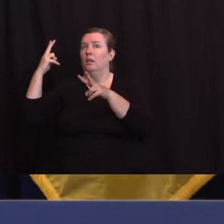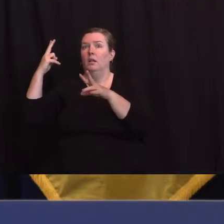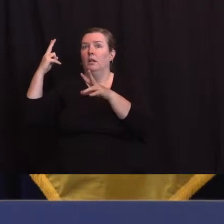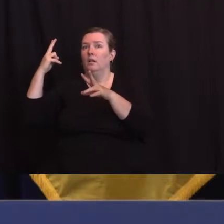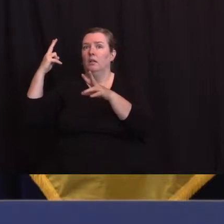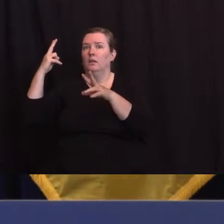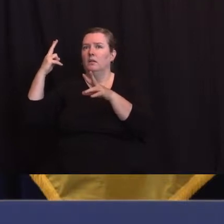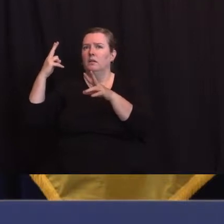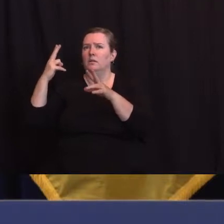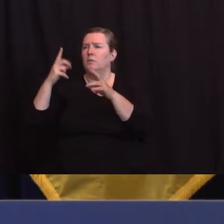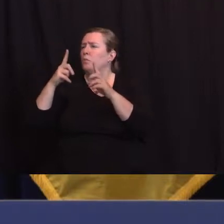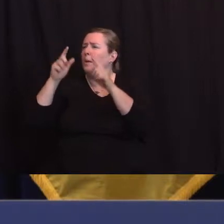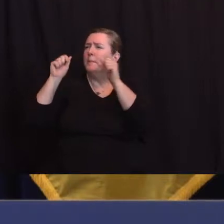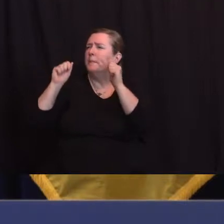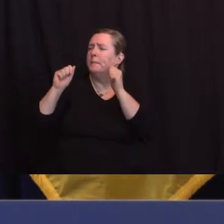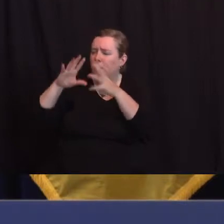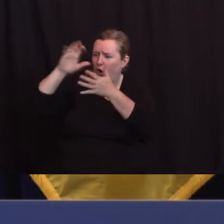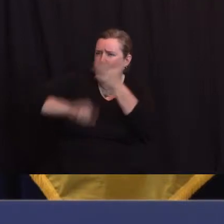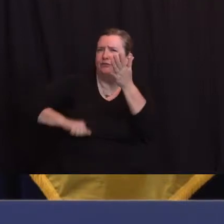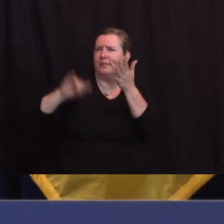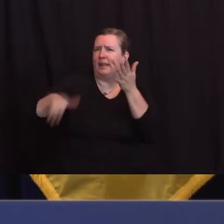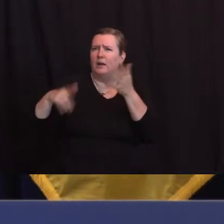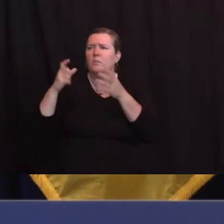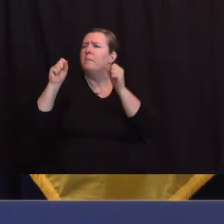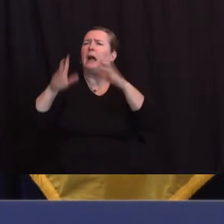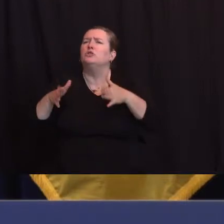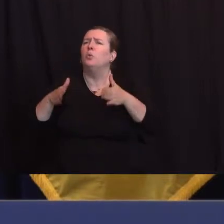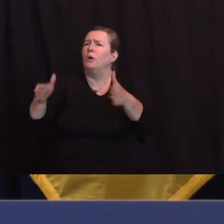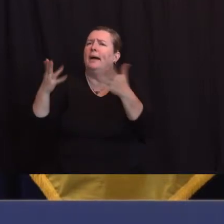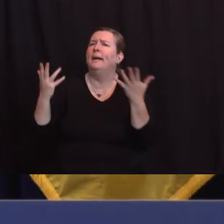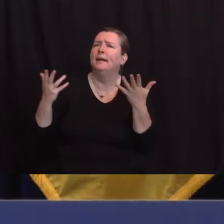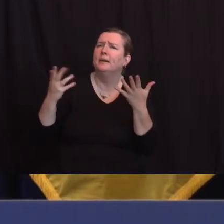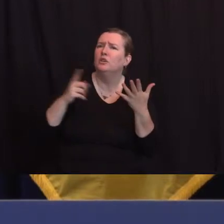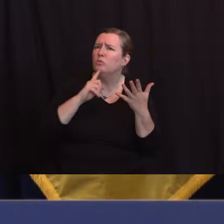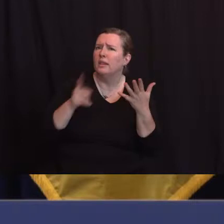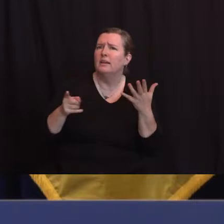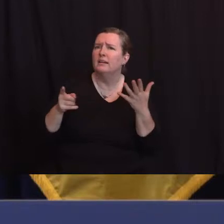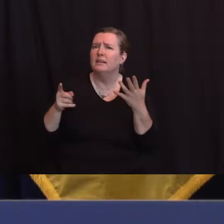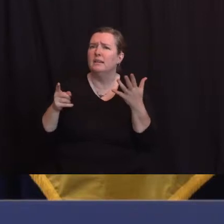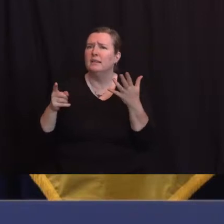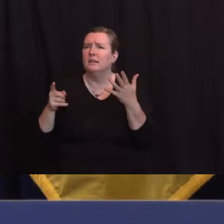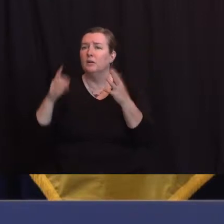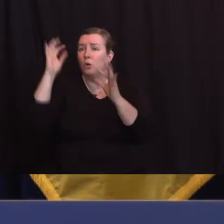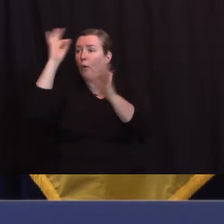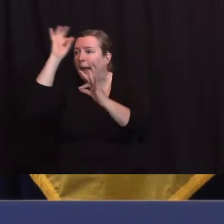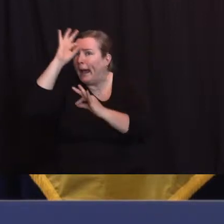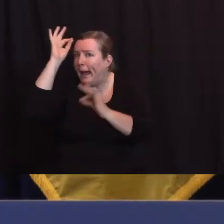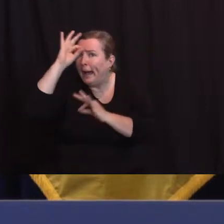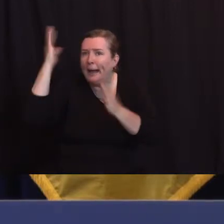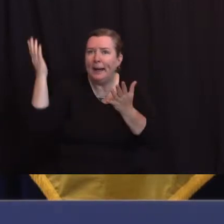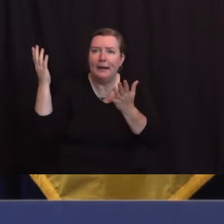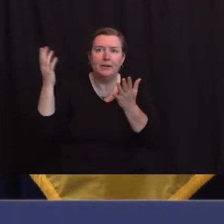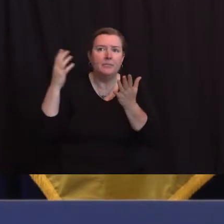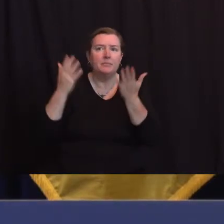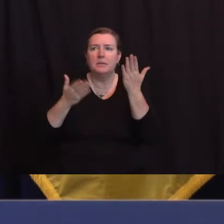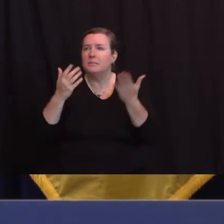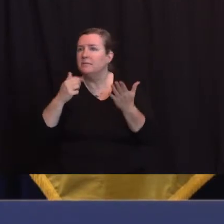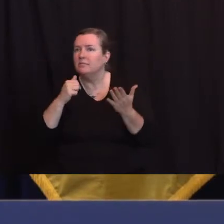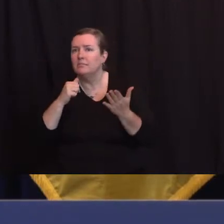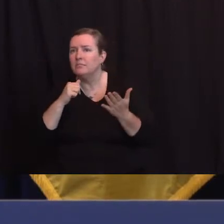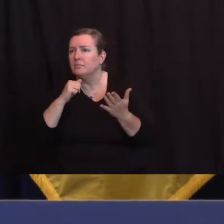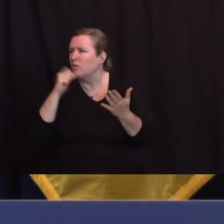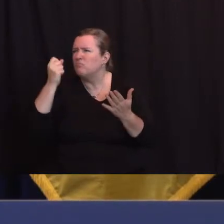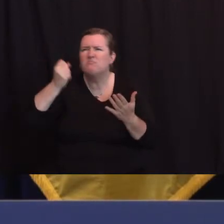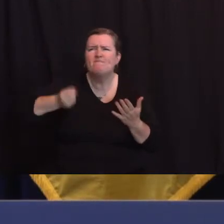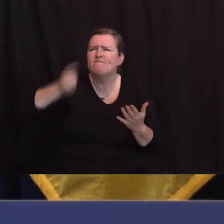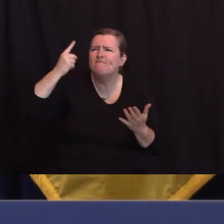vaccinated? Is it just plain ignorance? Do people not understand the situation, the fact that, the vaccines have an extremely